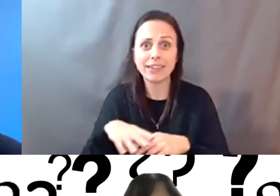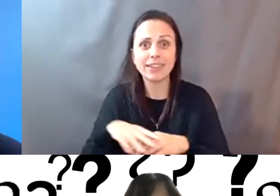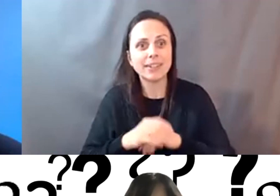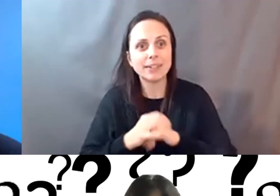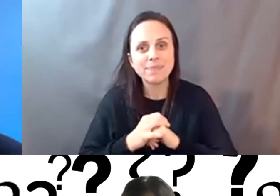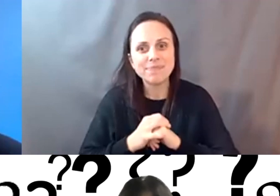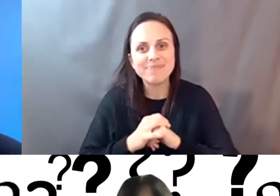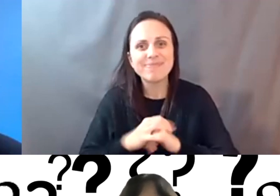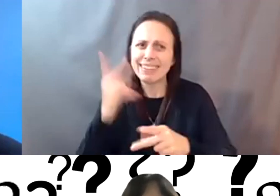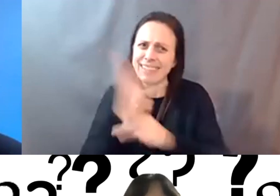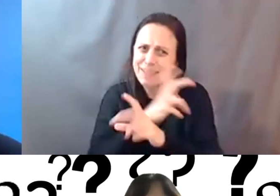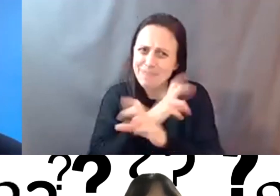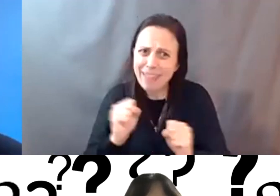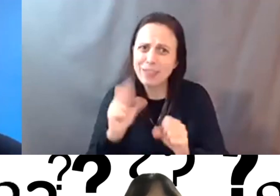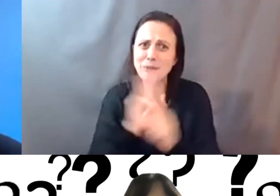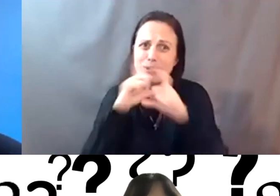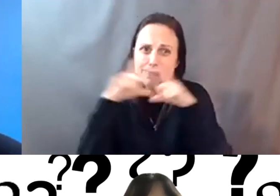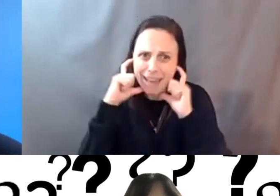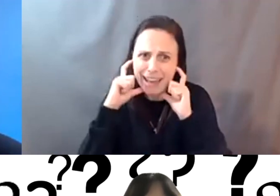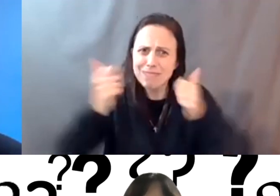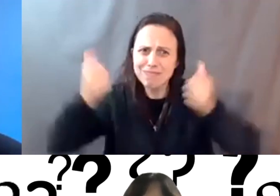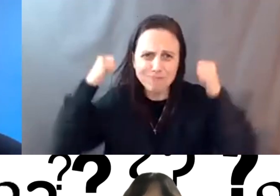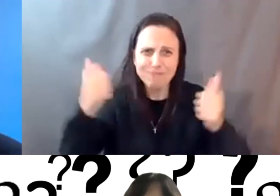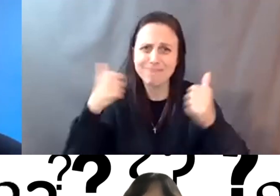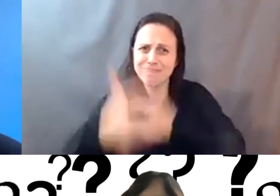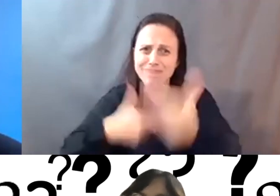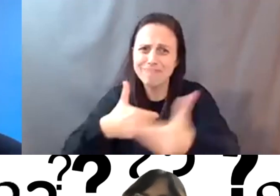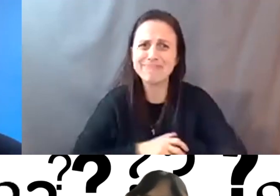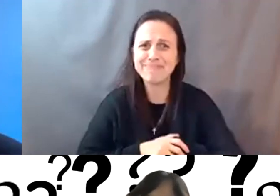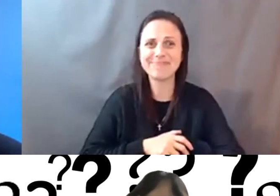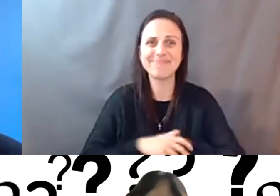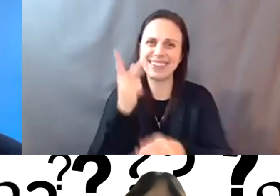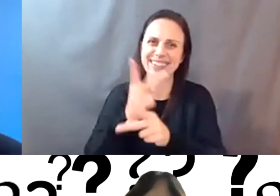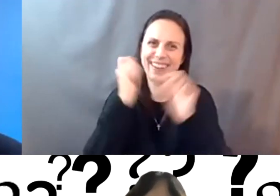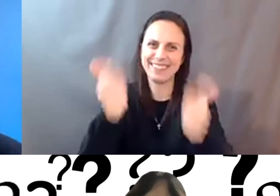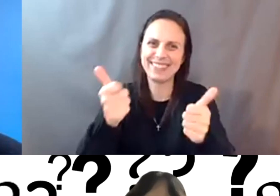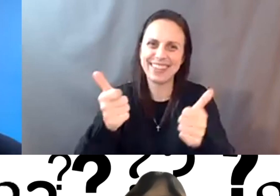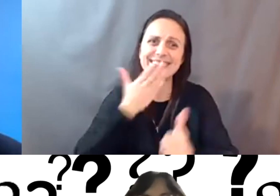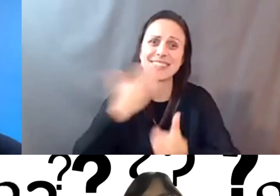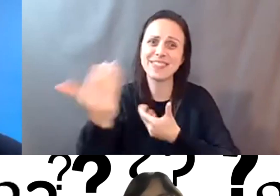word. Stay healthy, wear a mask. Let's do this. Okay. Take care, everyone. Thanks Bye,